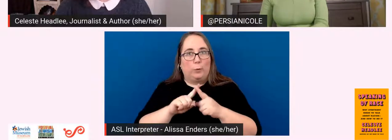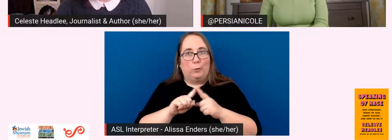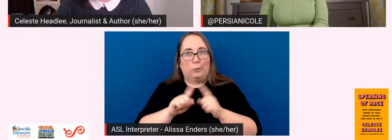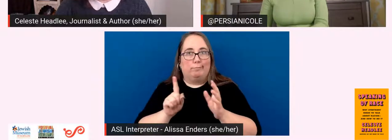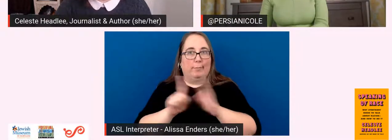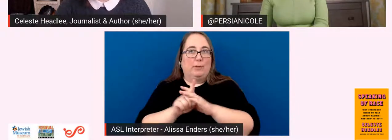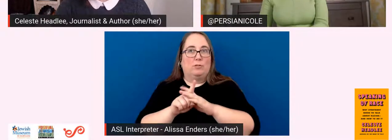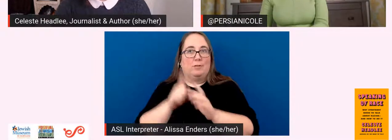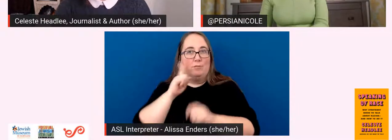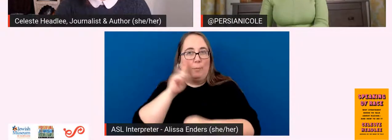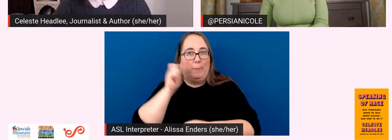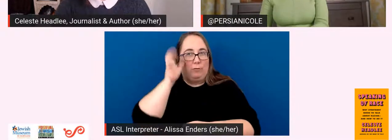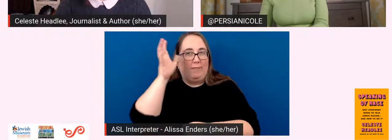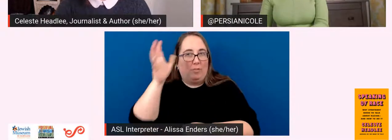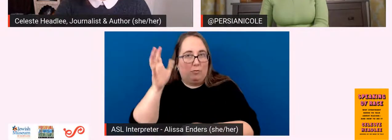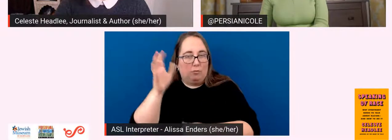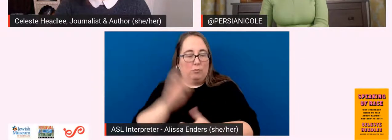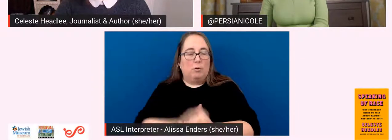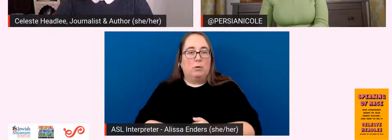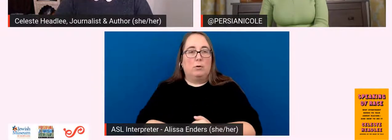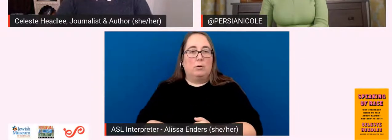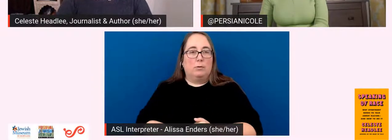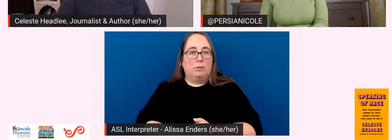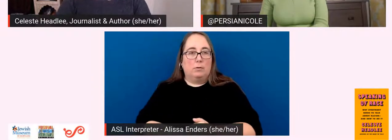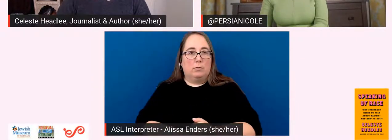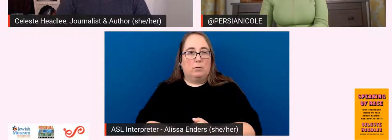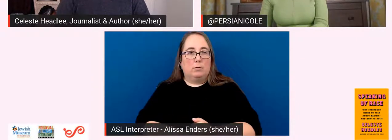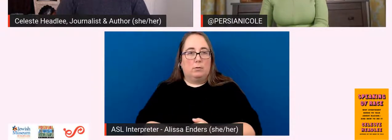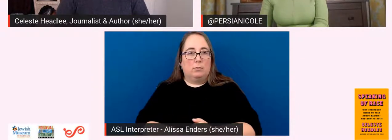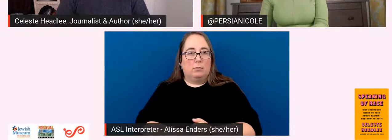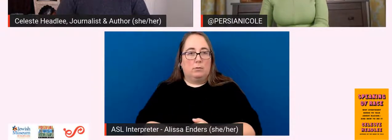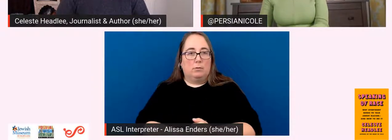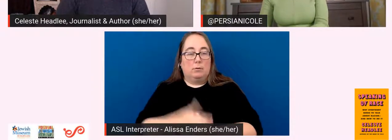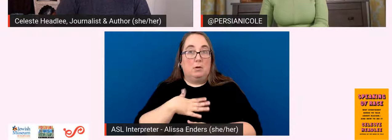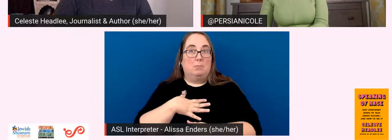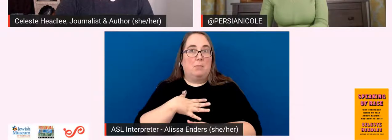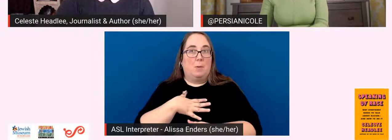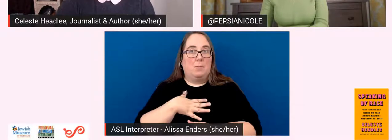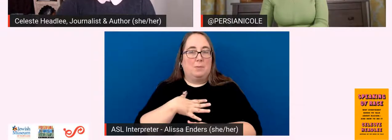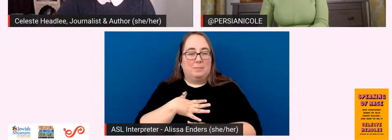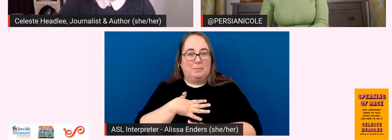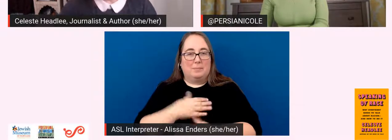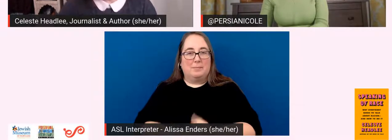behalf of my grandfather. People are like, oh,